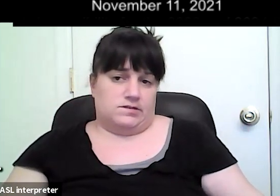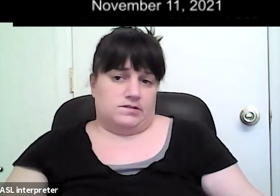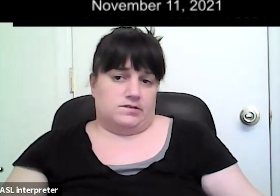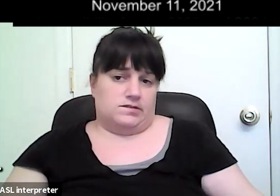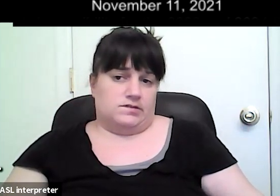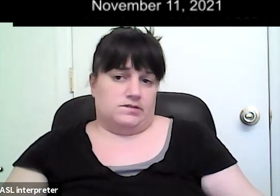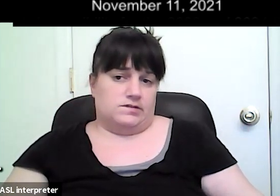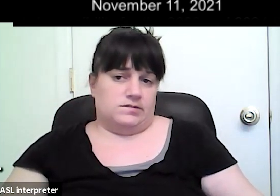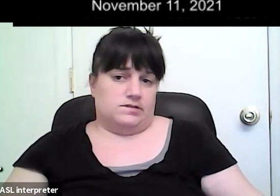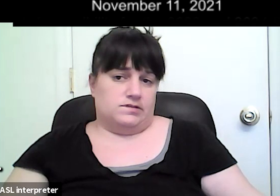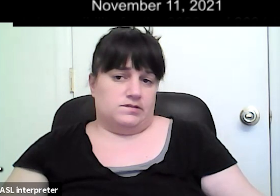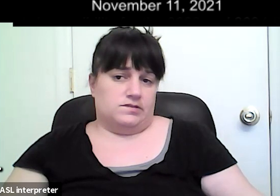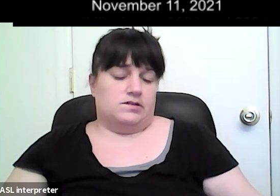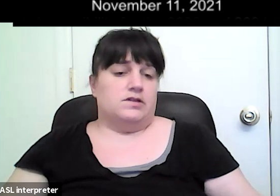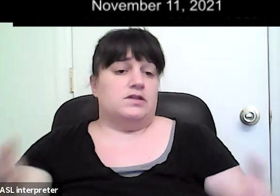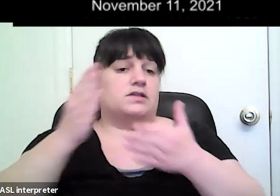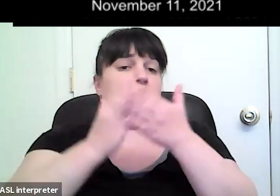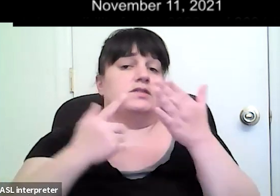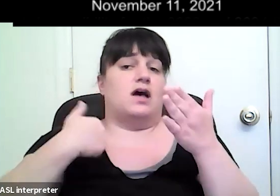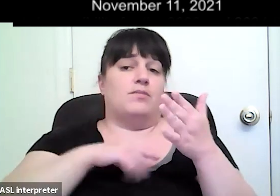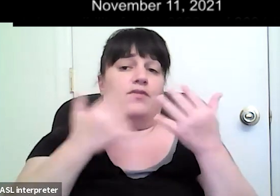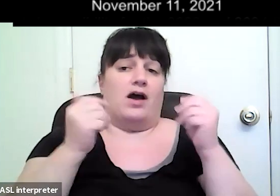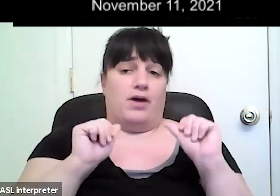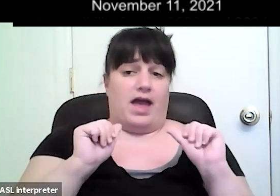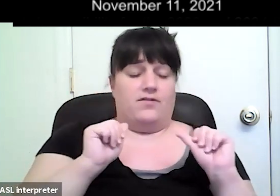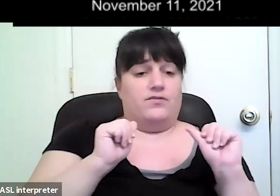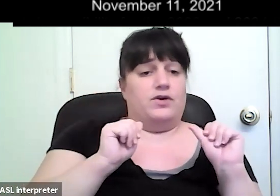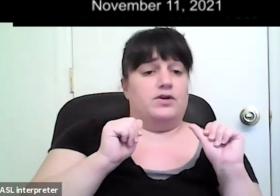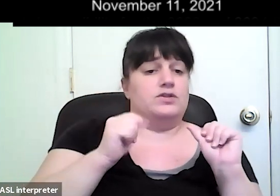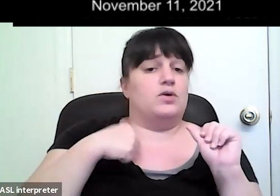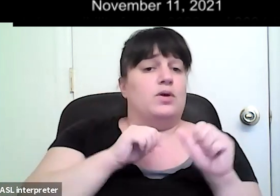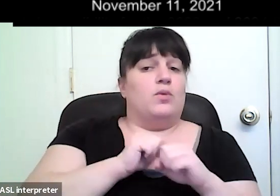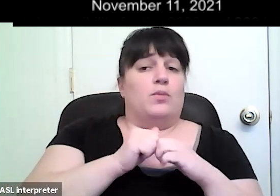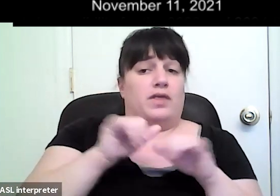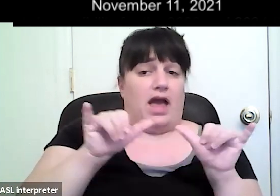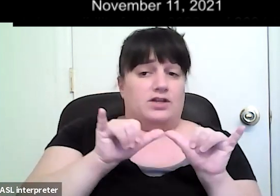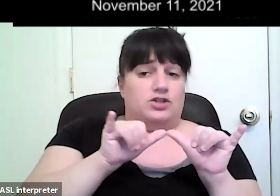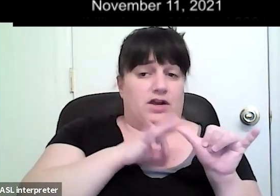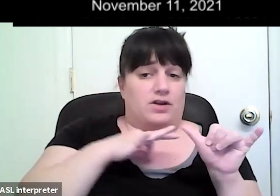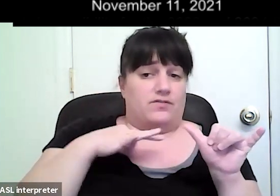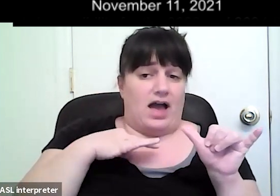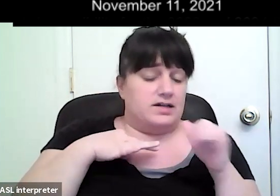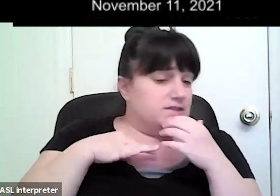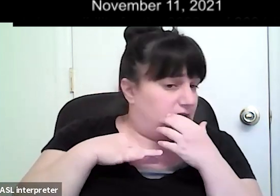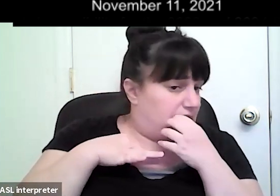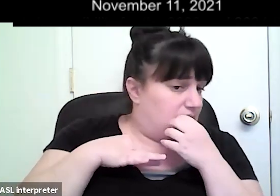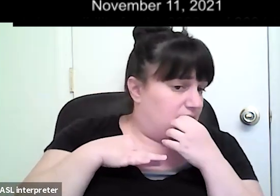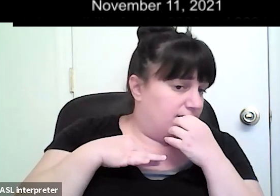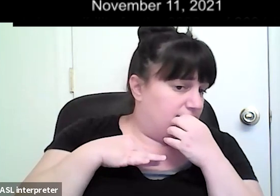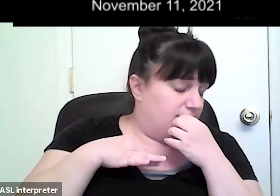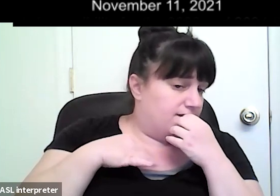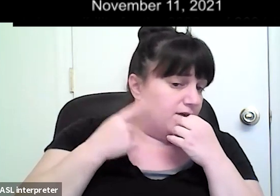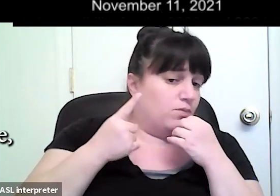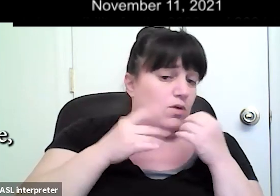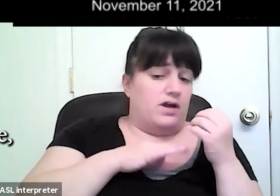to go through some of our efforts. So one thing, we work with our engineering faculty, and one of